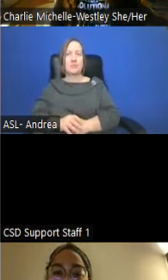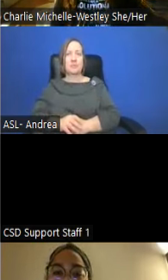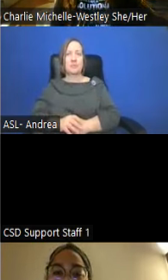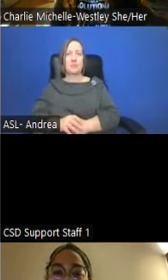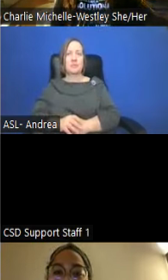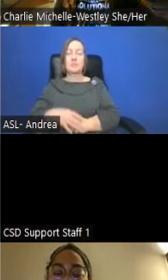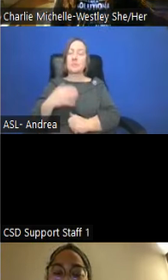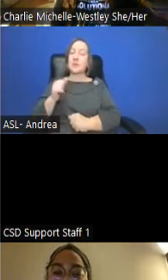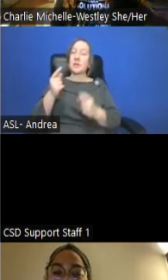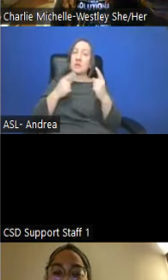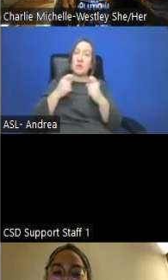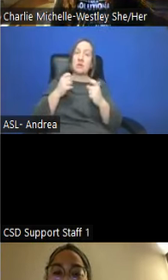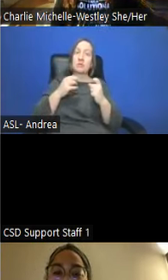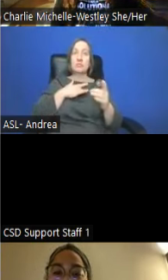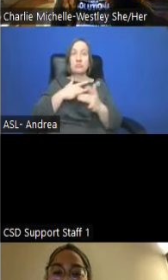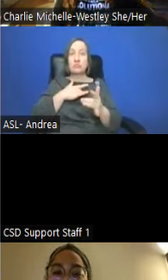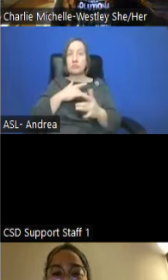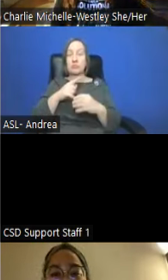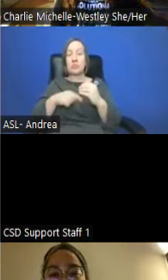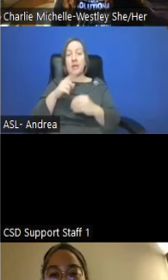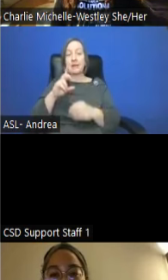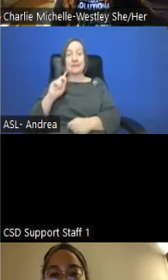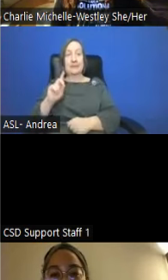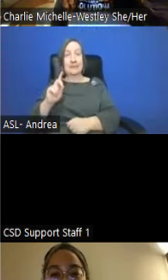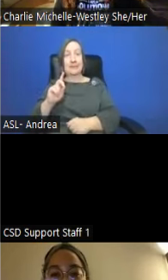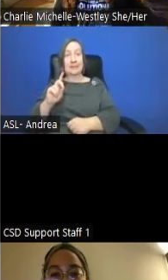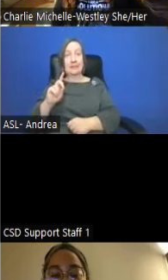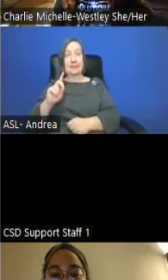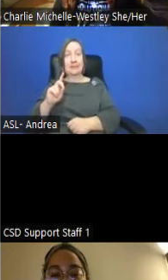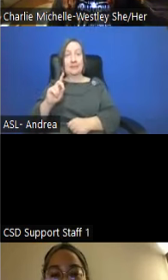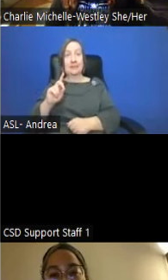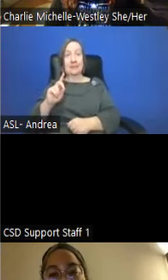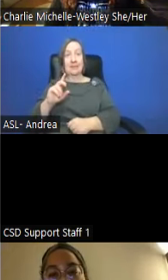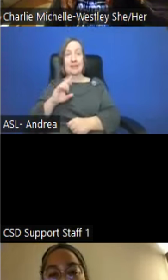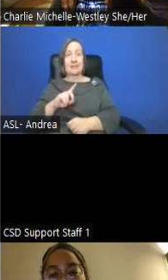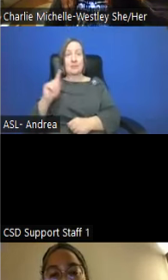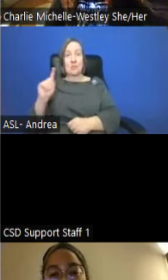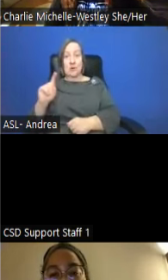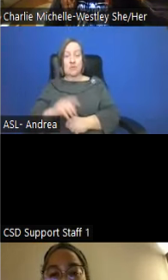Are there any questions or concerns about D and D1?